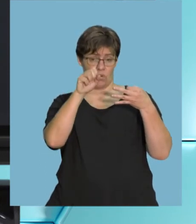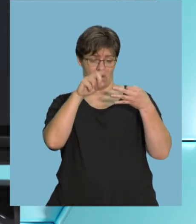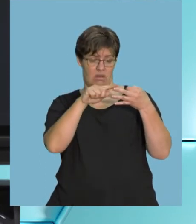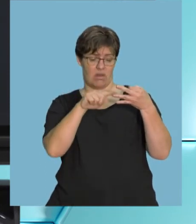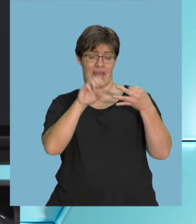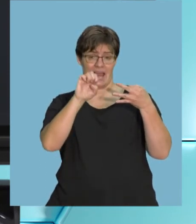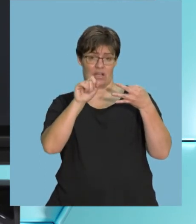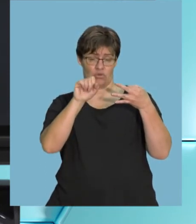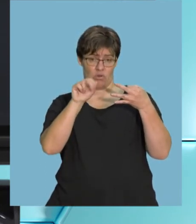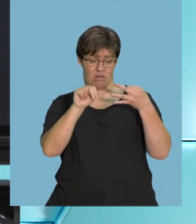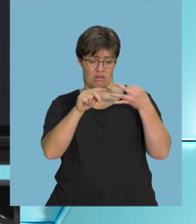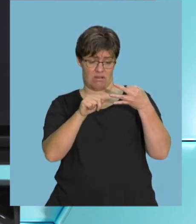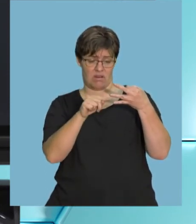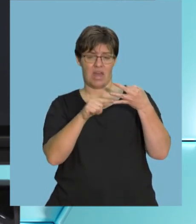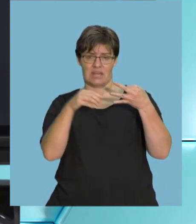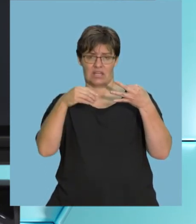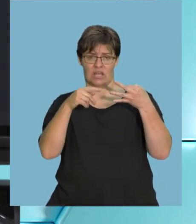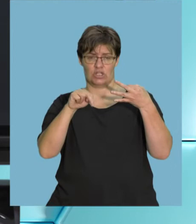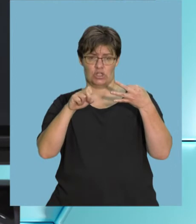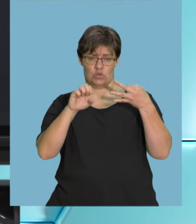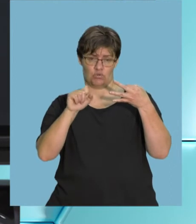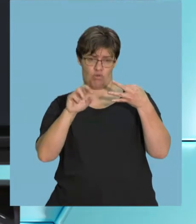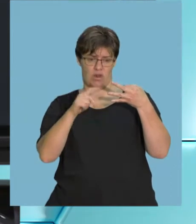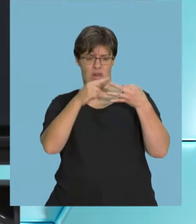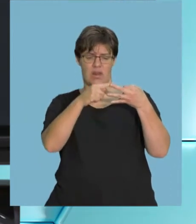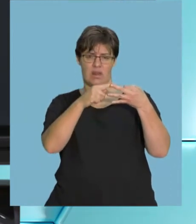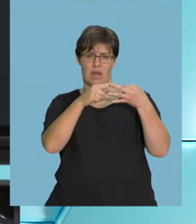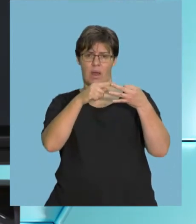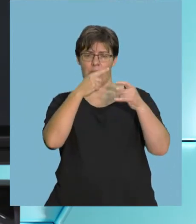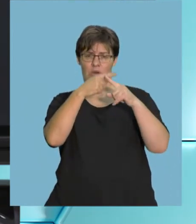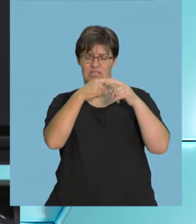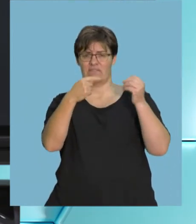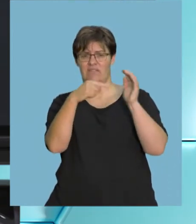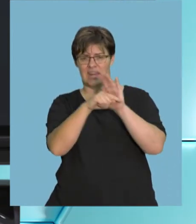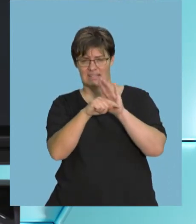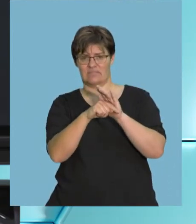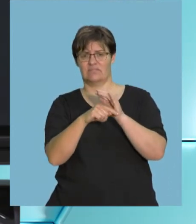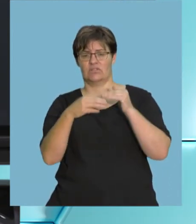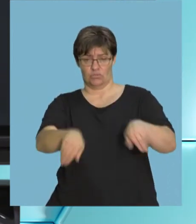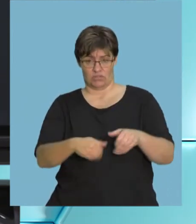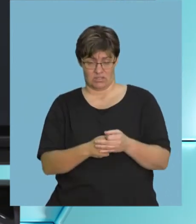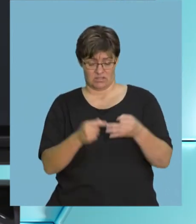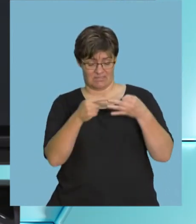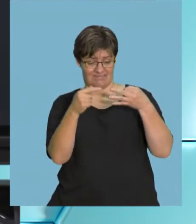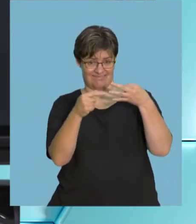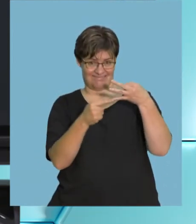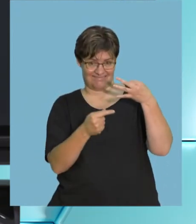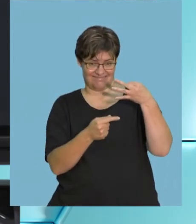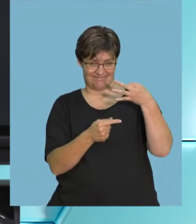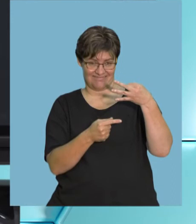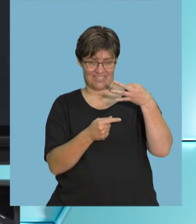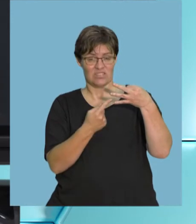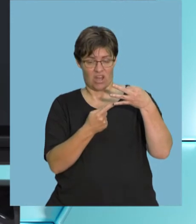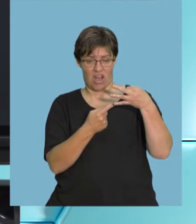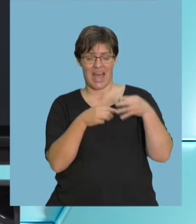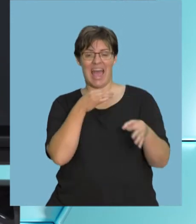proton, the electron, as well as the neutron. The occurrence of the electrons, which is the actual charge that